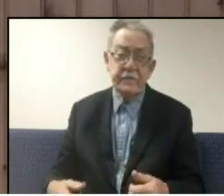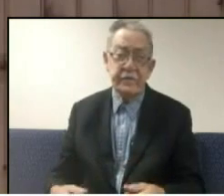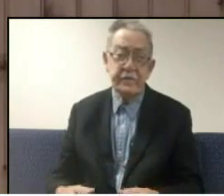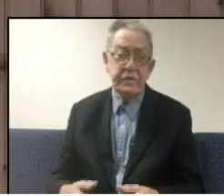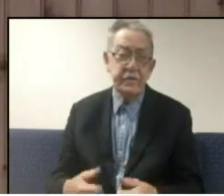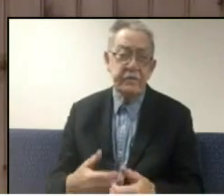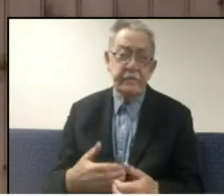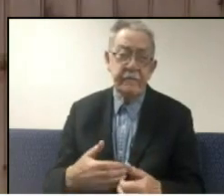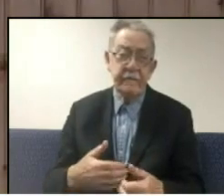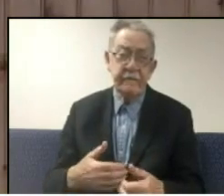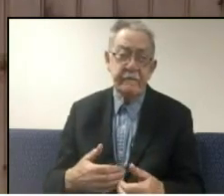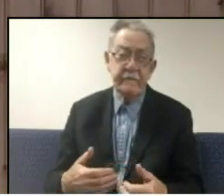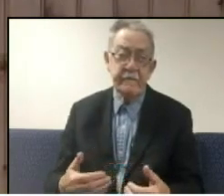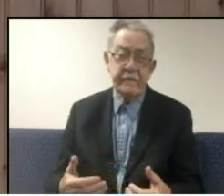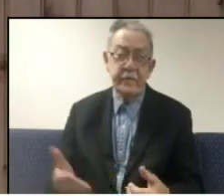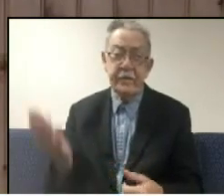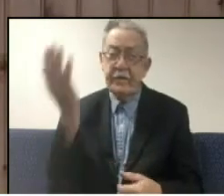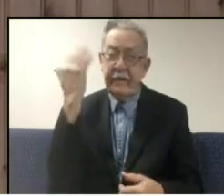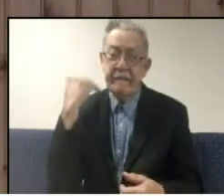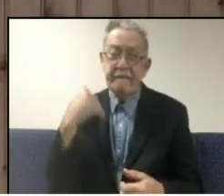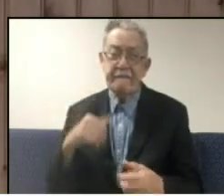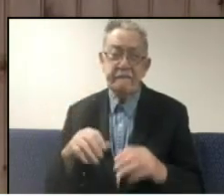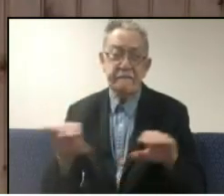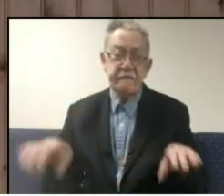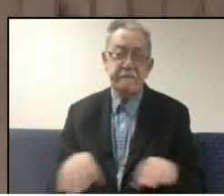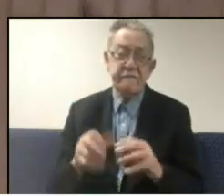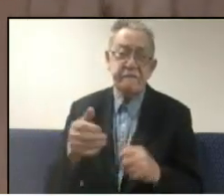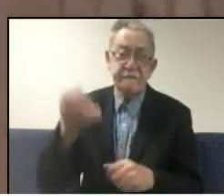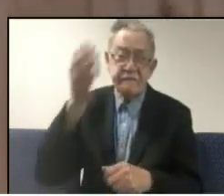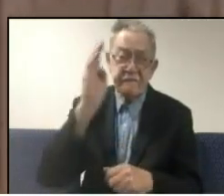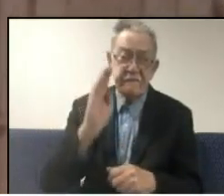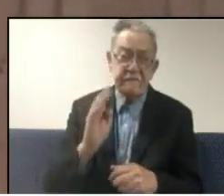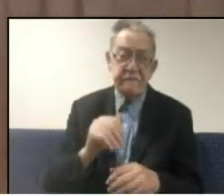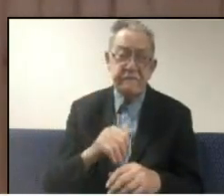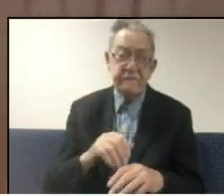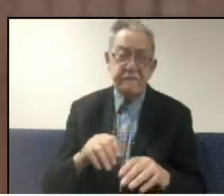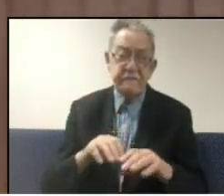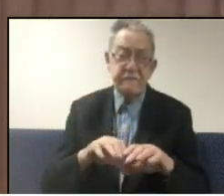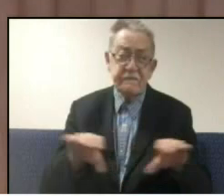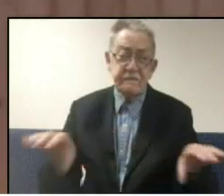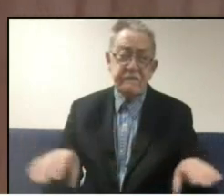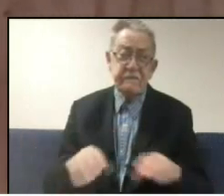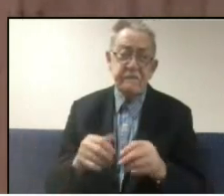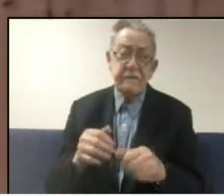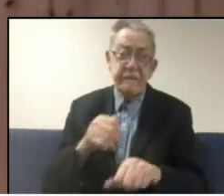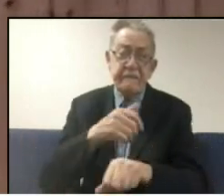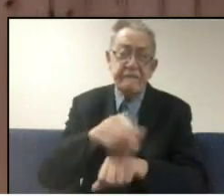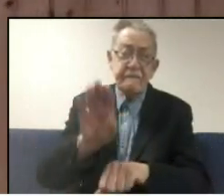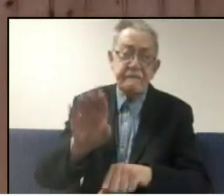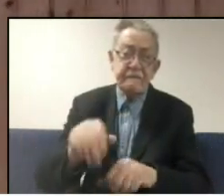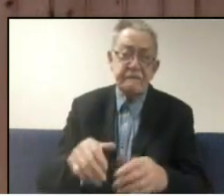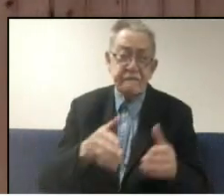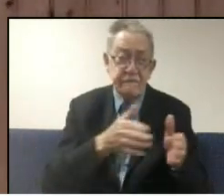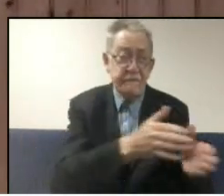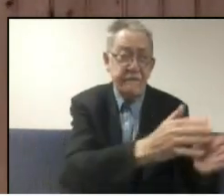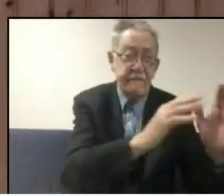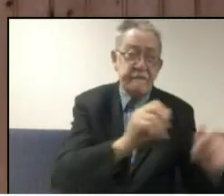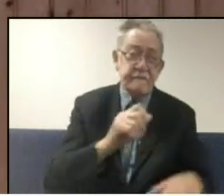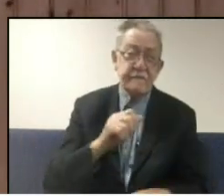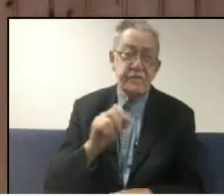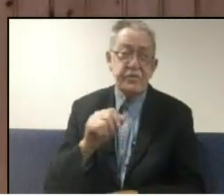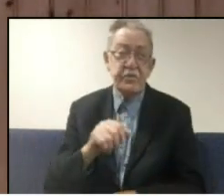in it. And that's what God does. He will send you in a direction that you had not planned to